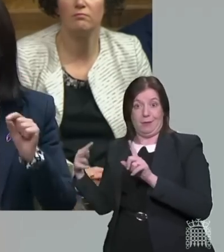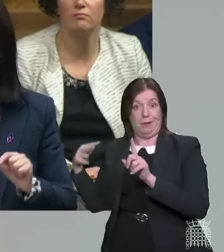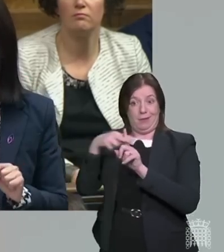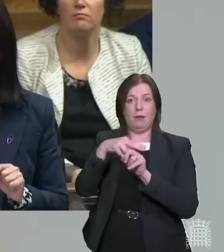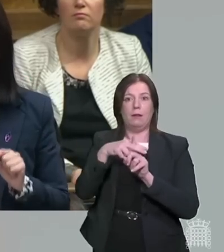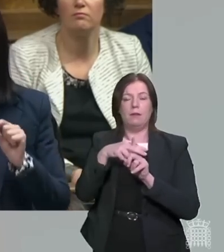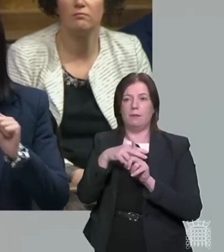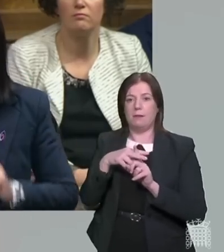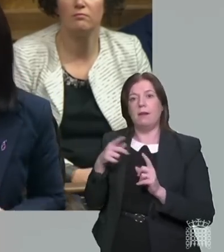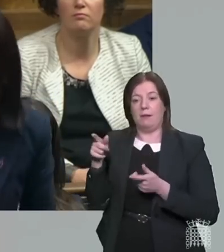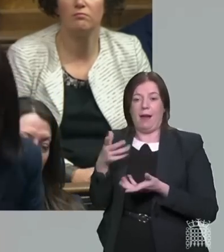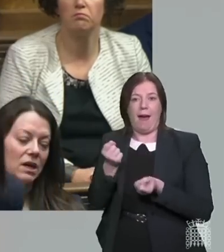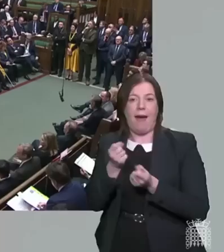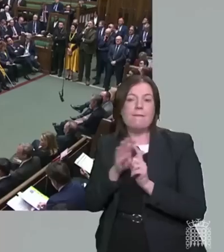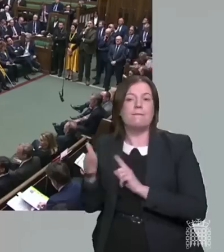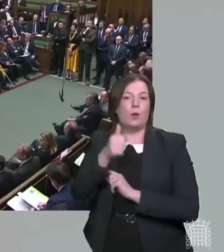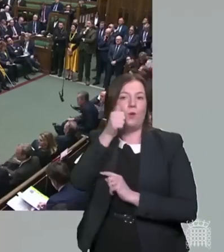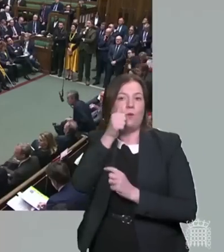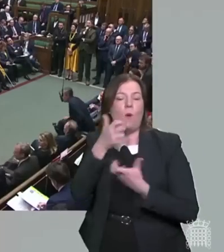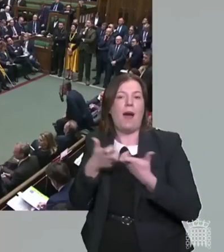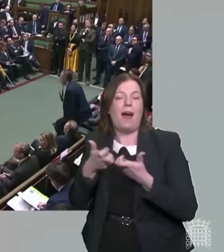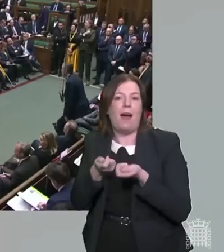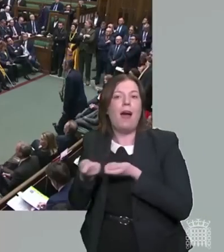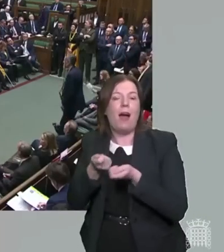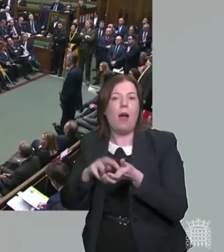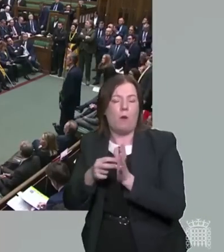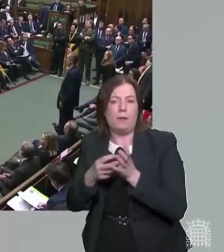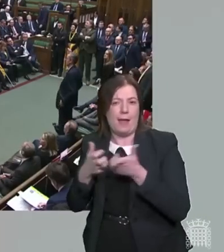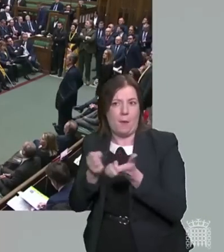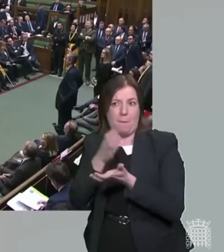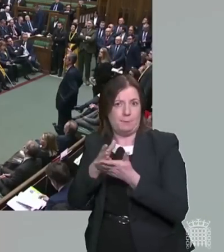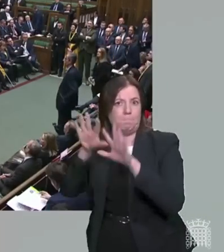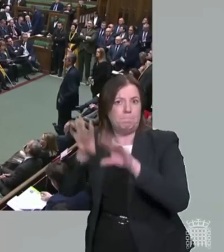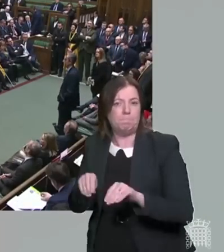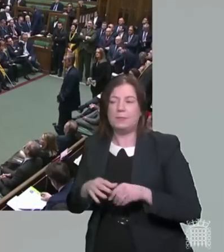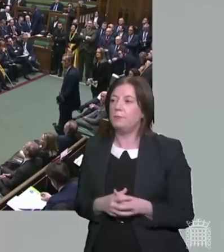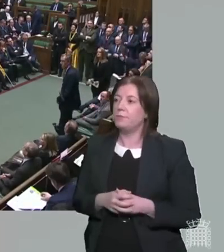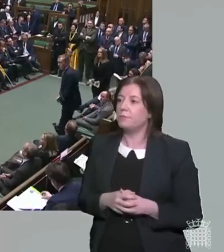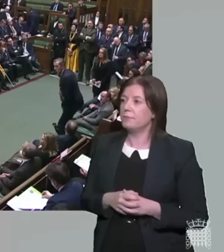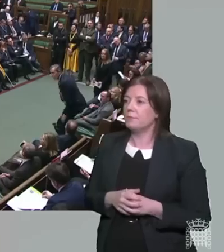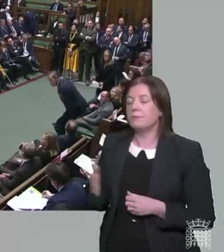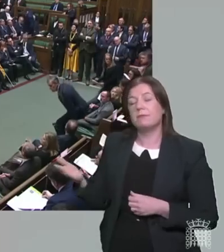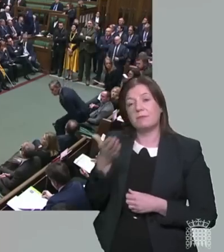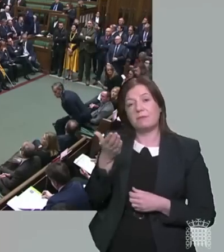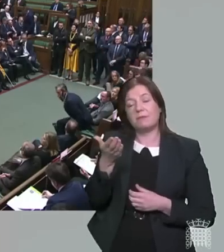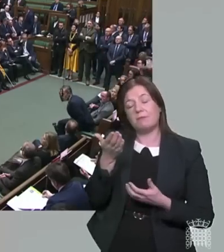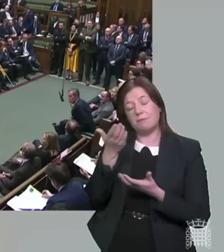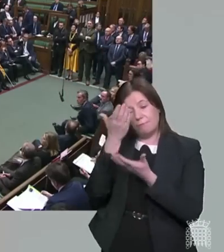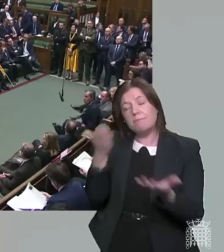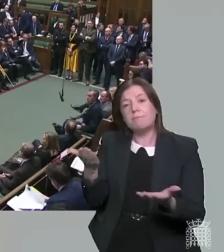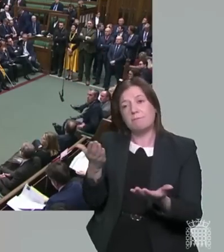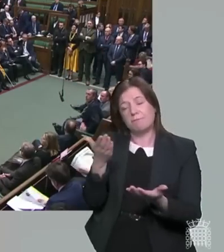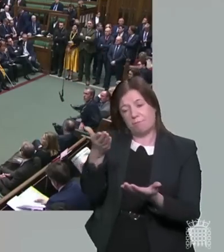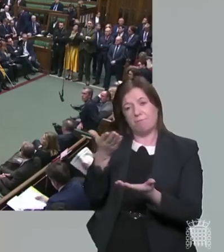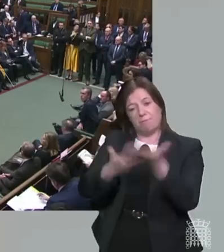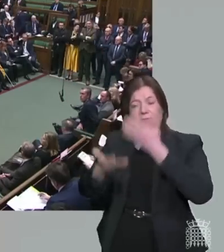these loopholes can be closed? Prime Minister. Well, Mr. Speaker, the Honourable Lady raises an important